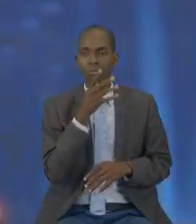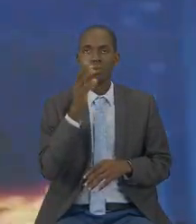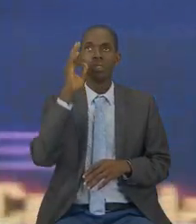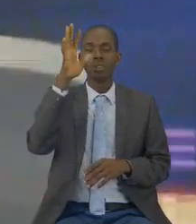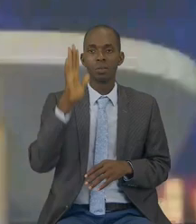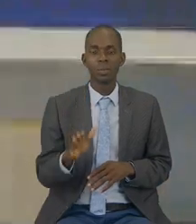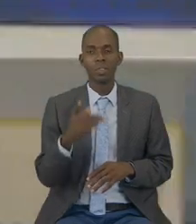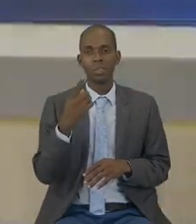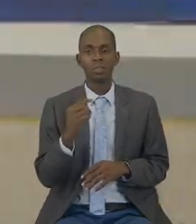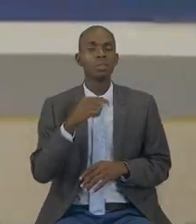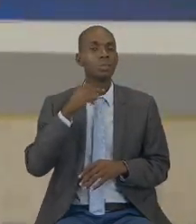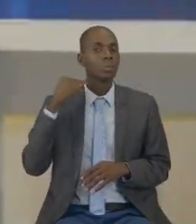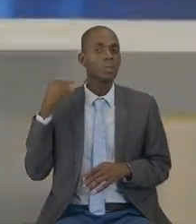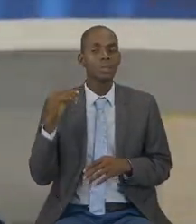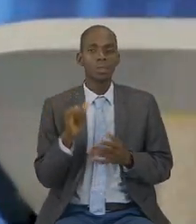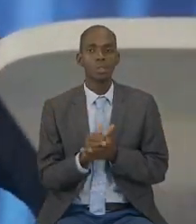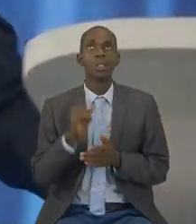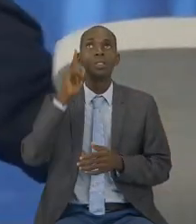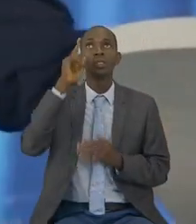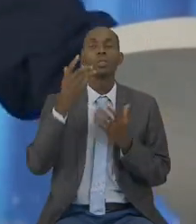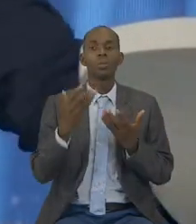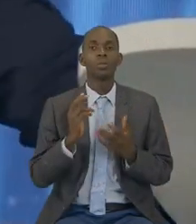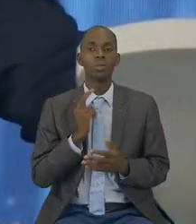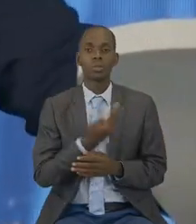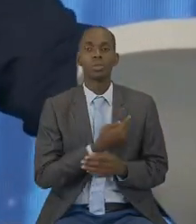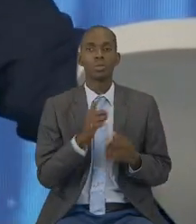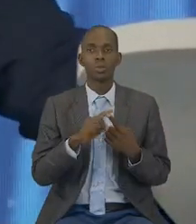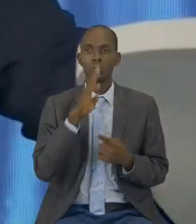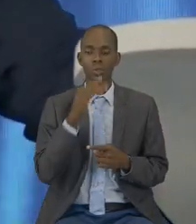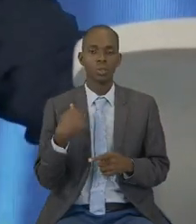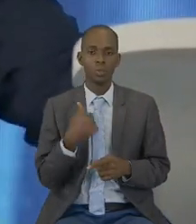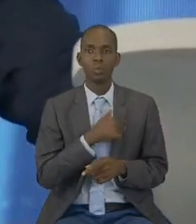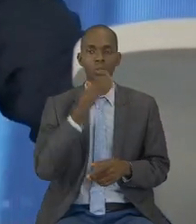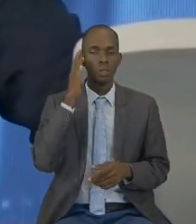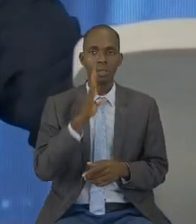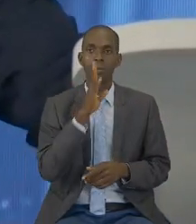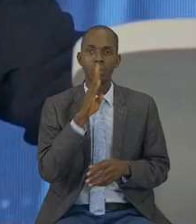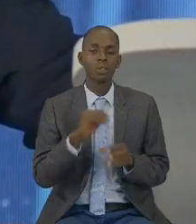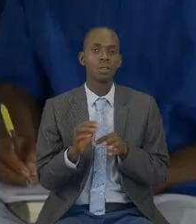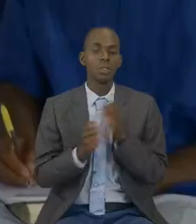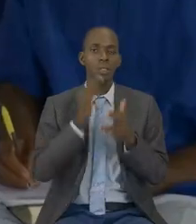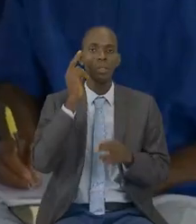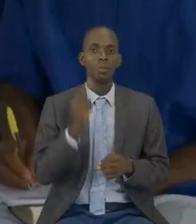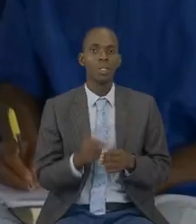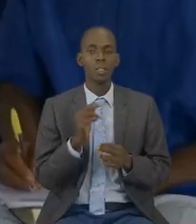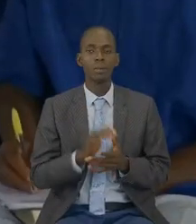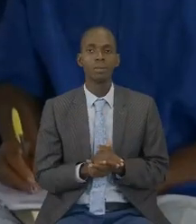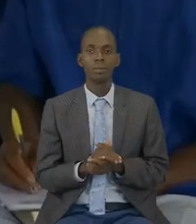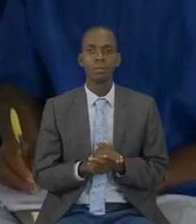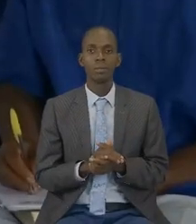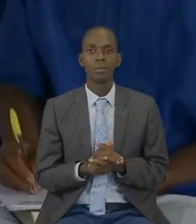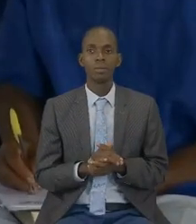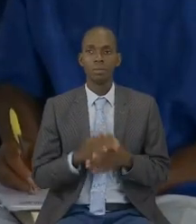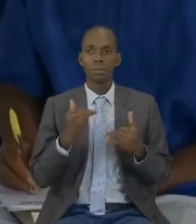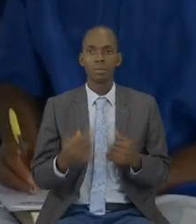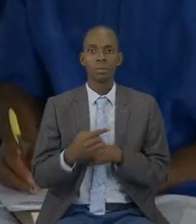the preacher, that he wants us to be, and we shall be in Jesus' name. Today,